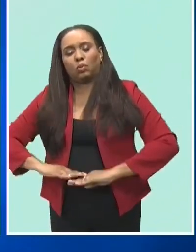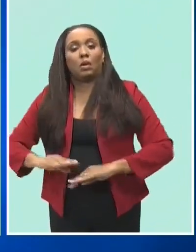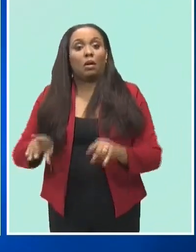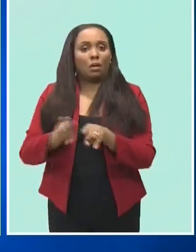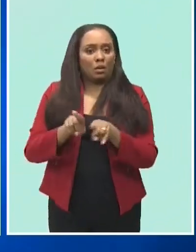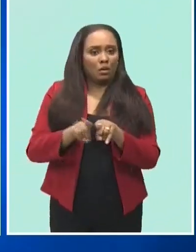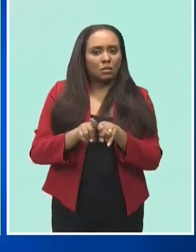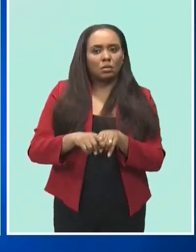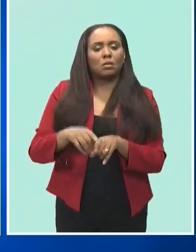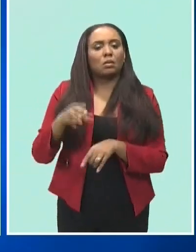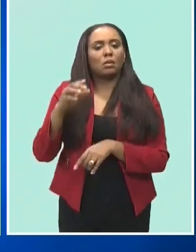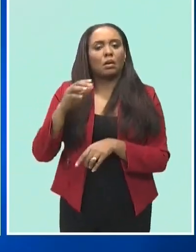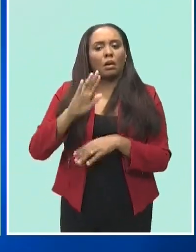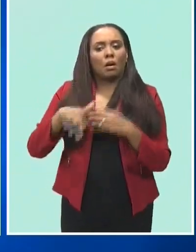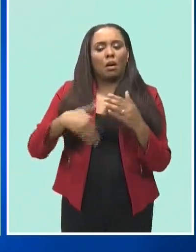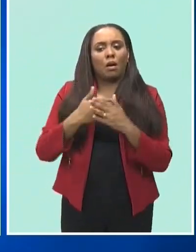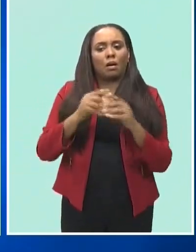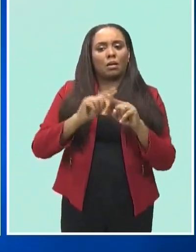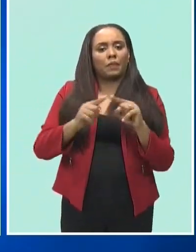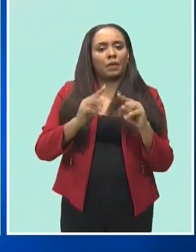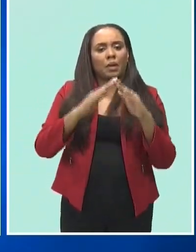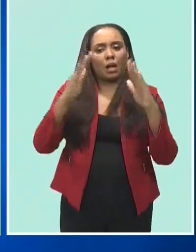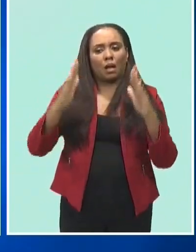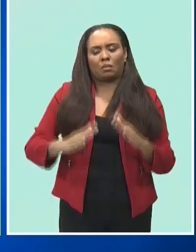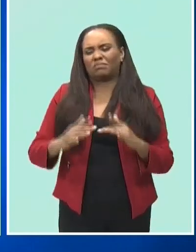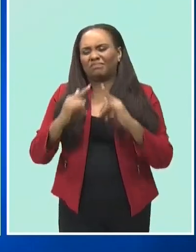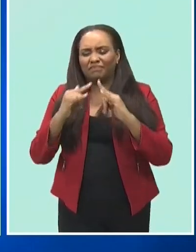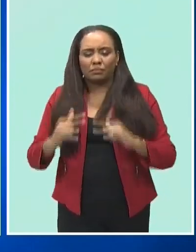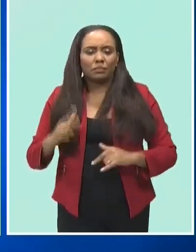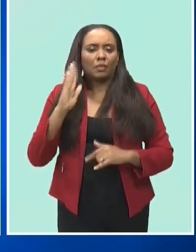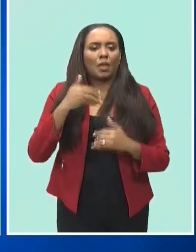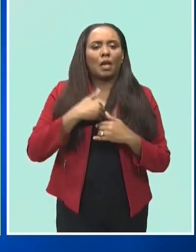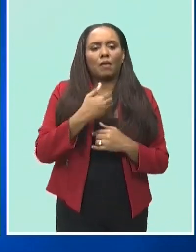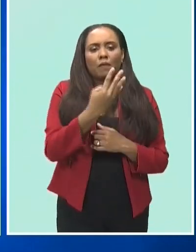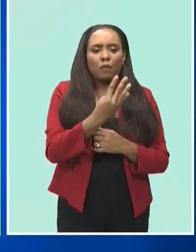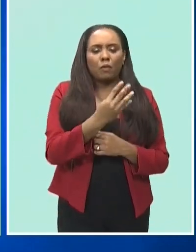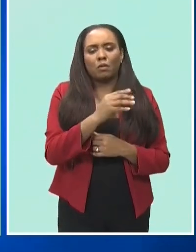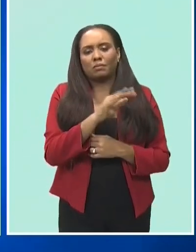addition to this, each unit will be able to accommodate 4 to 6 people, Eyewitness News understands.